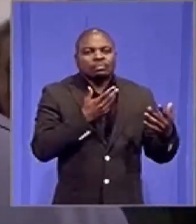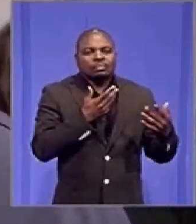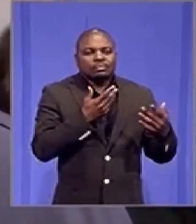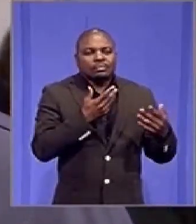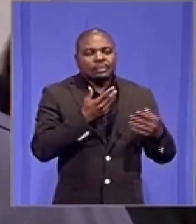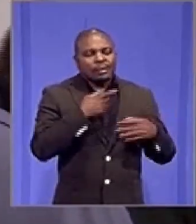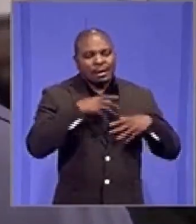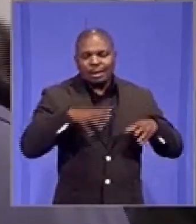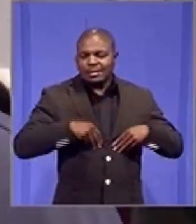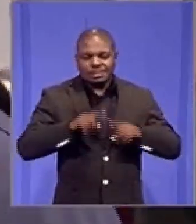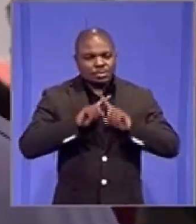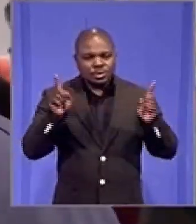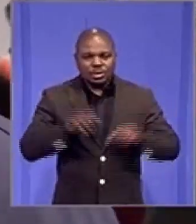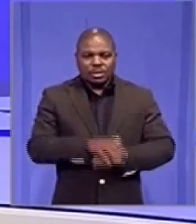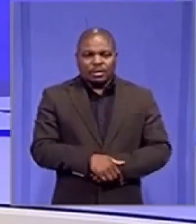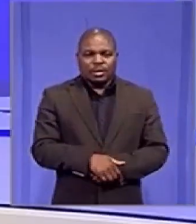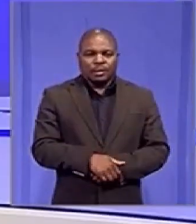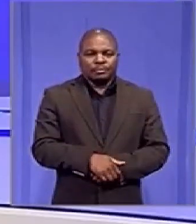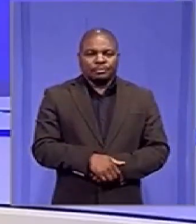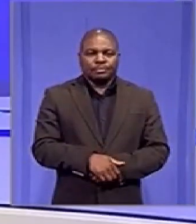completely unacceptable.